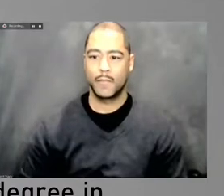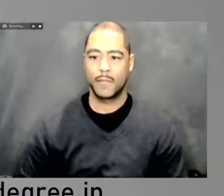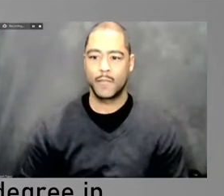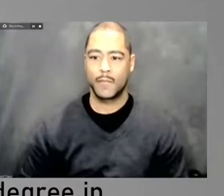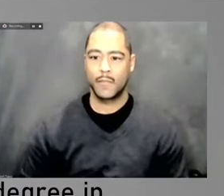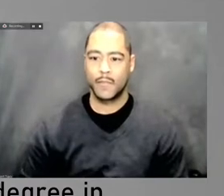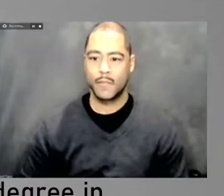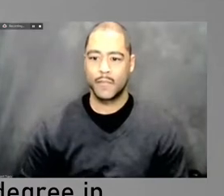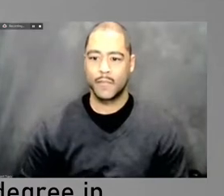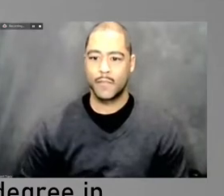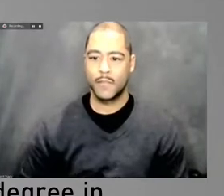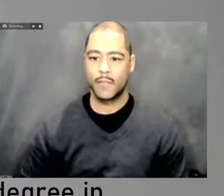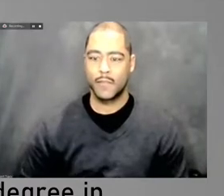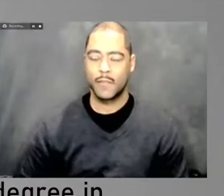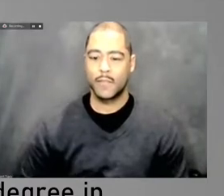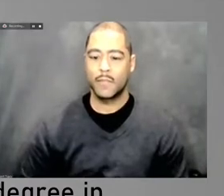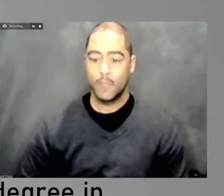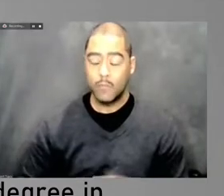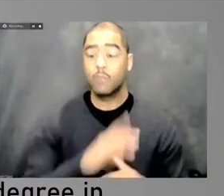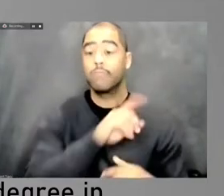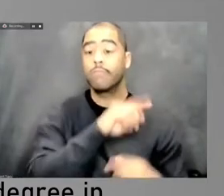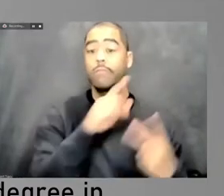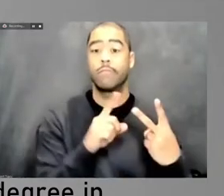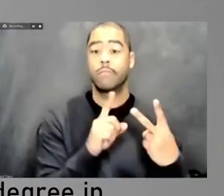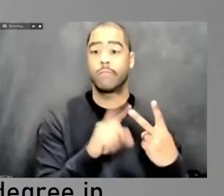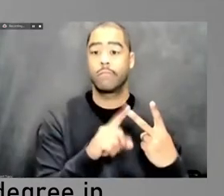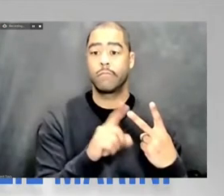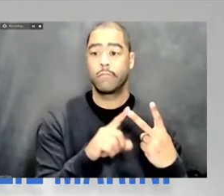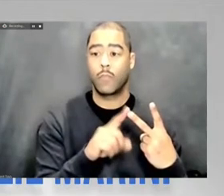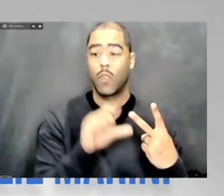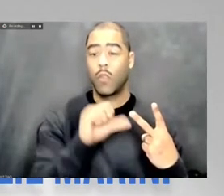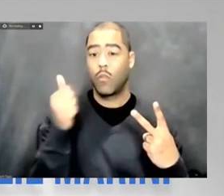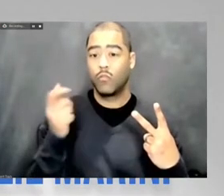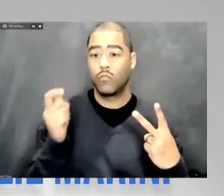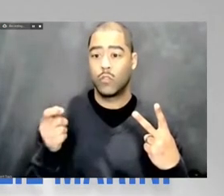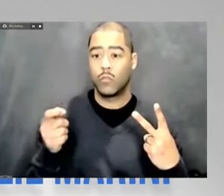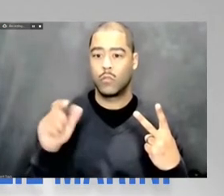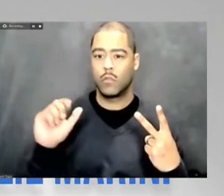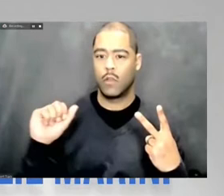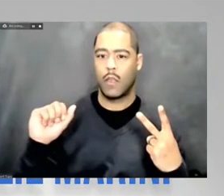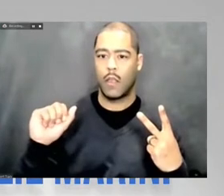We also had a judge named Allie Marini.